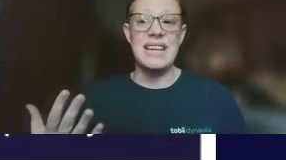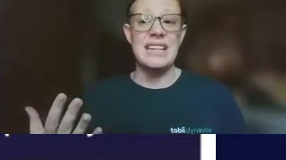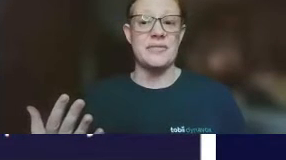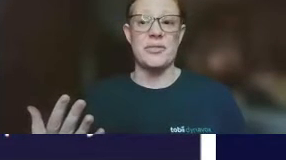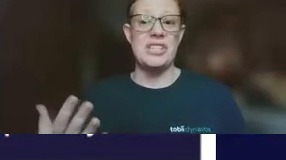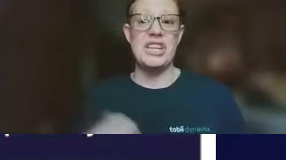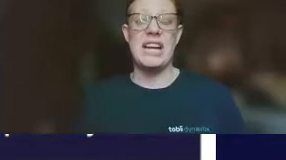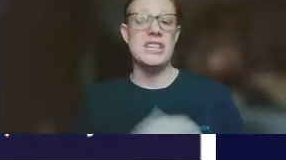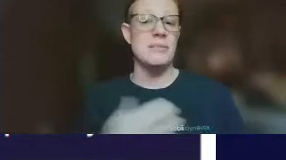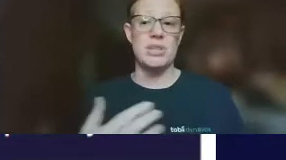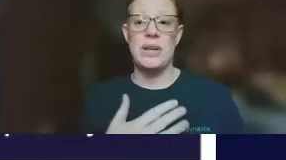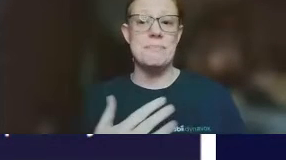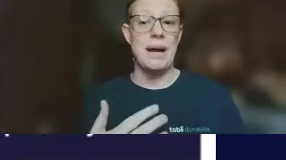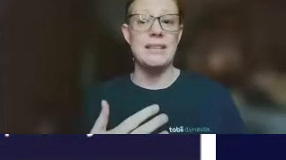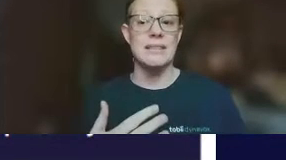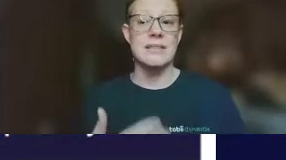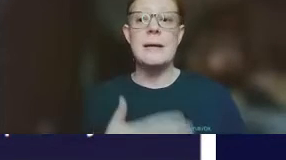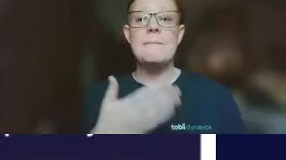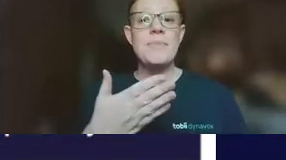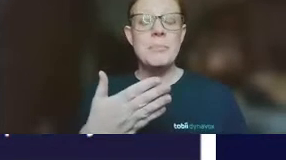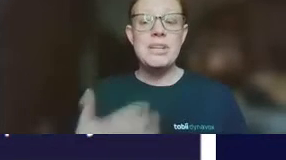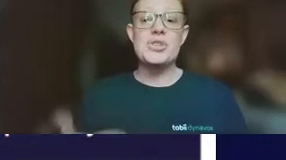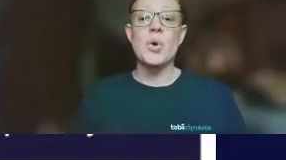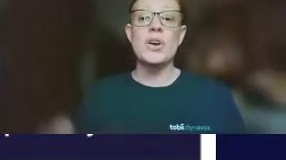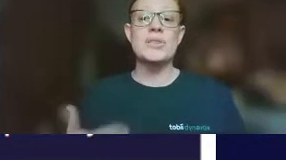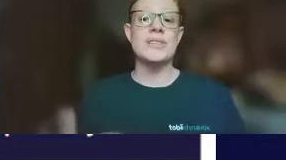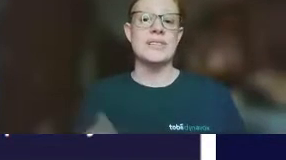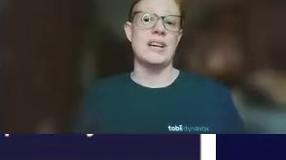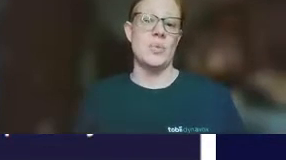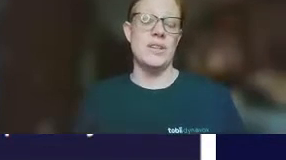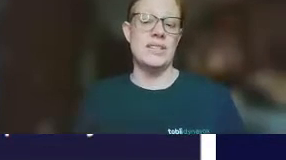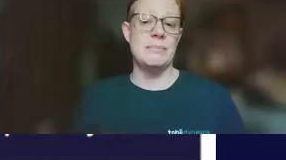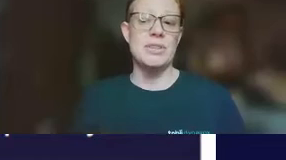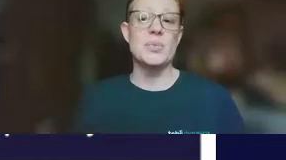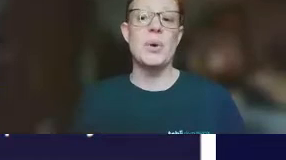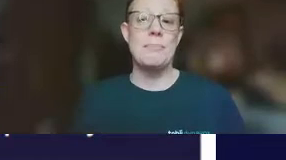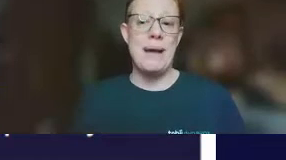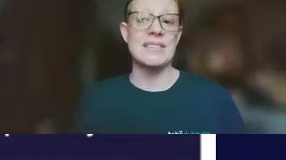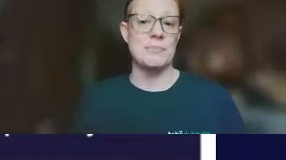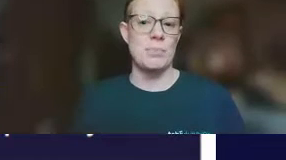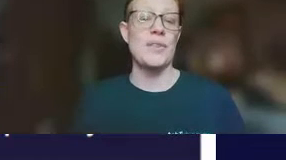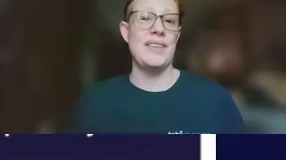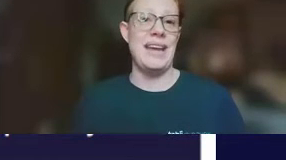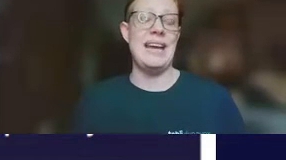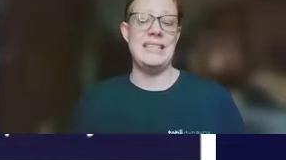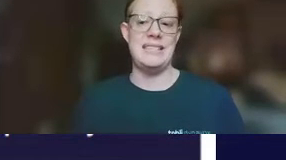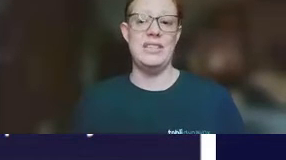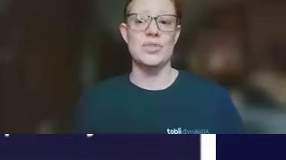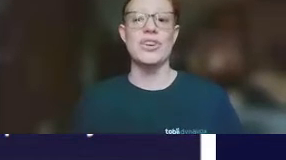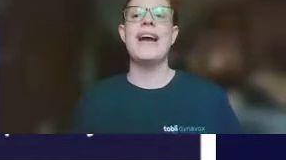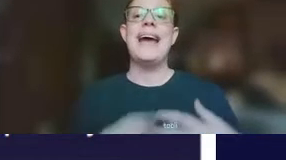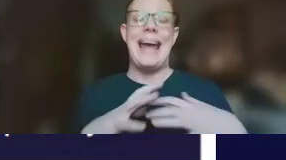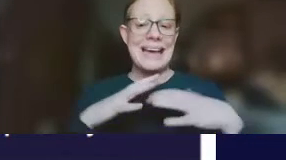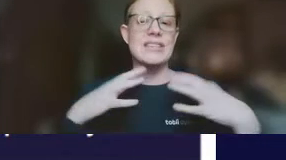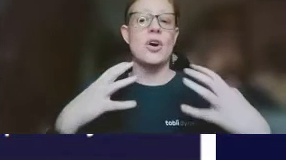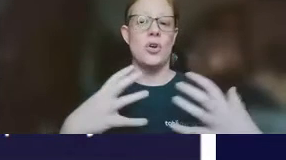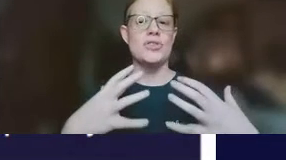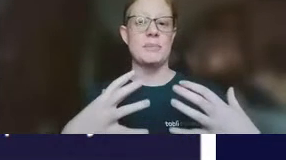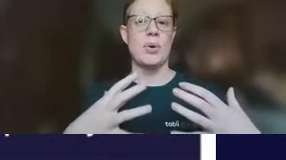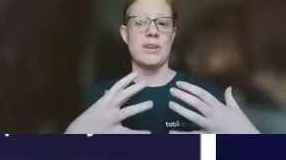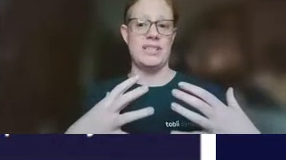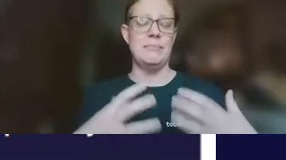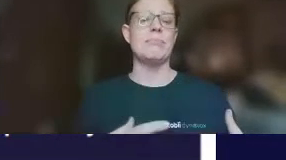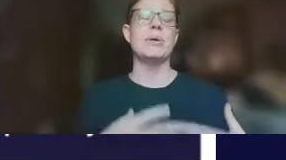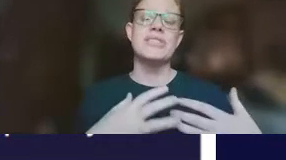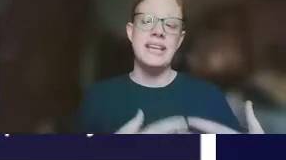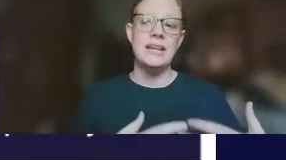facilitate differentiation between buttons. Be sure to discuss what symbols will best support the AAC user as a whole